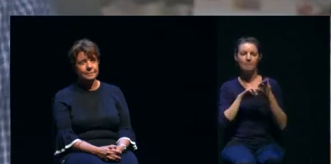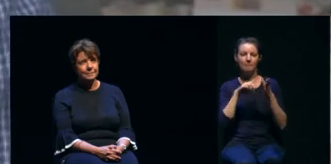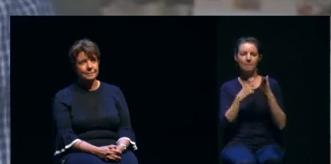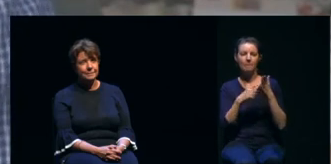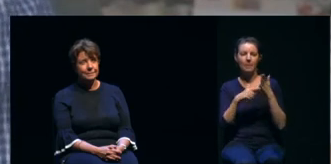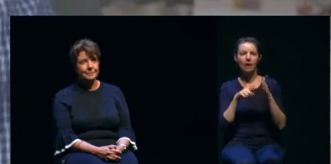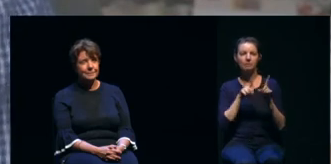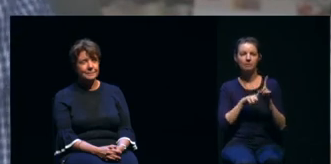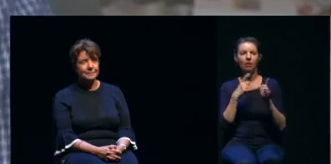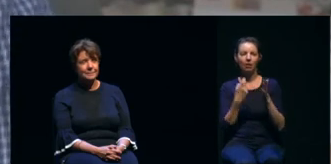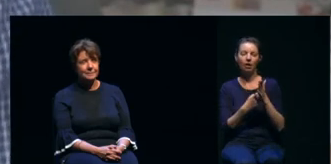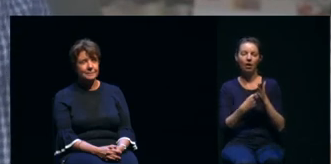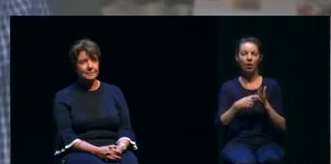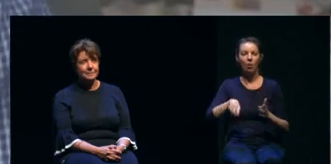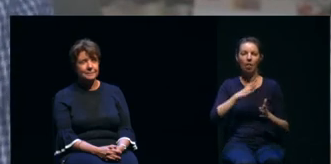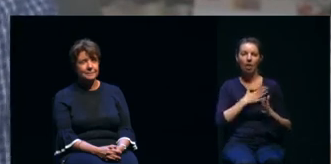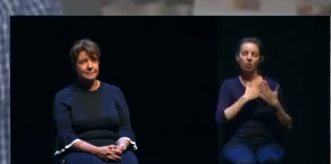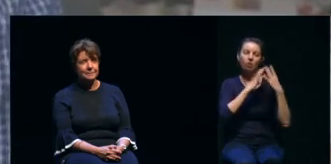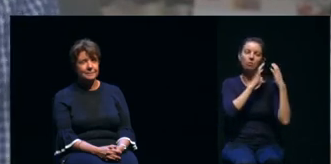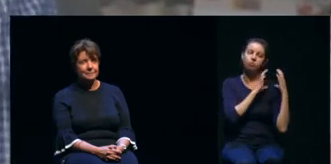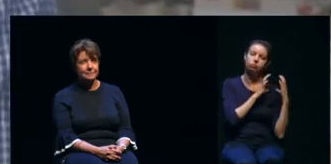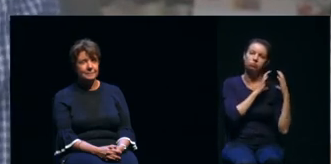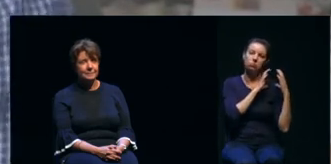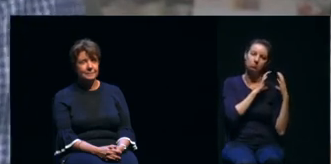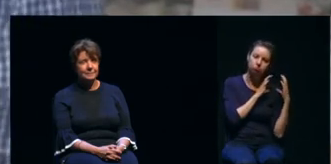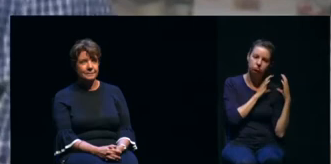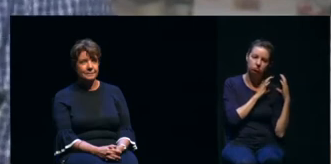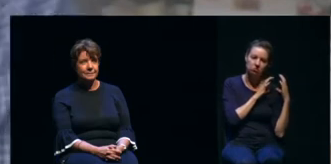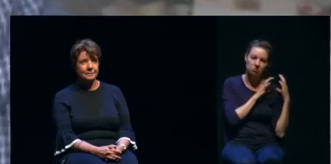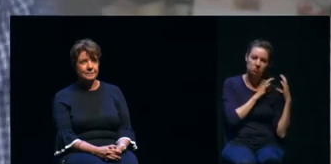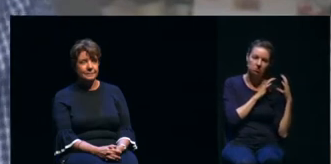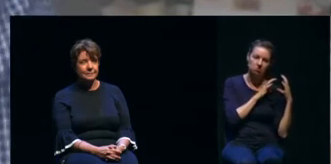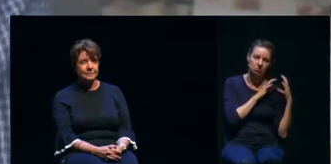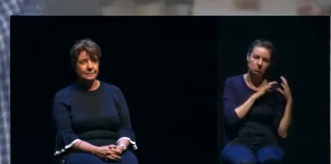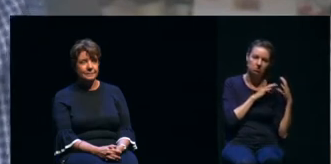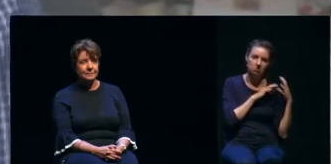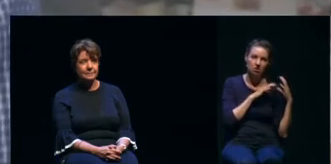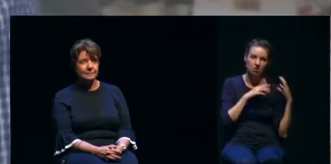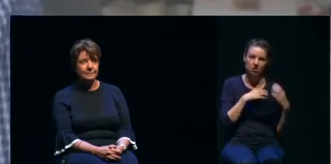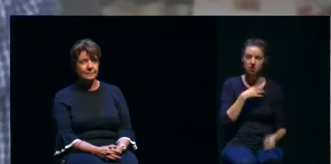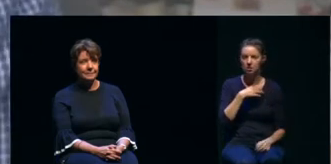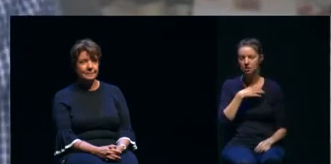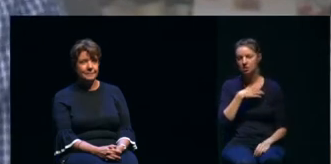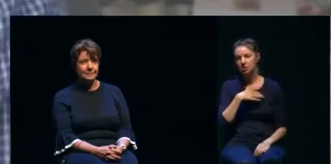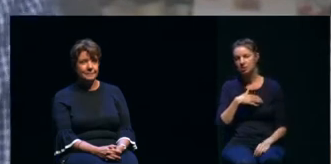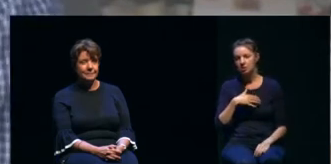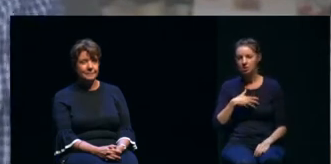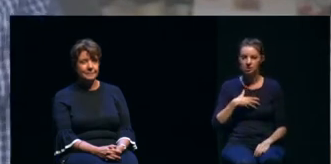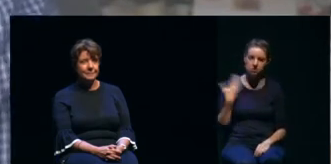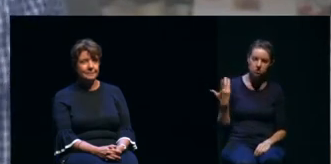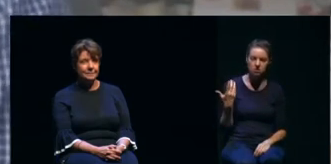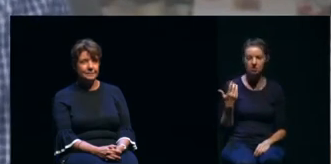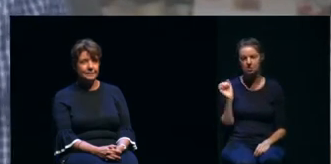We love to just take on too much and huff around the house being like, well, I guess I'll do